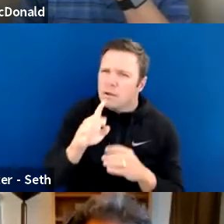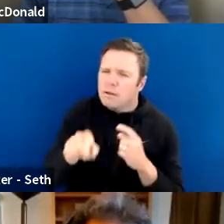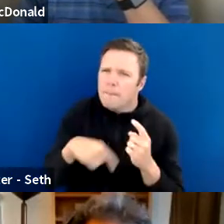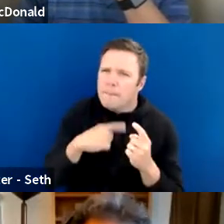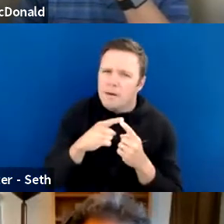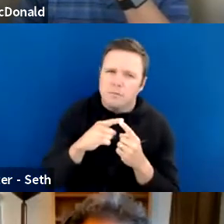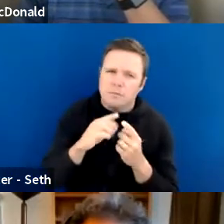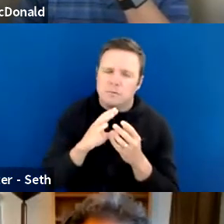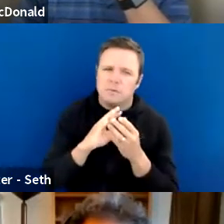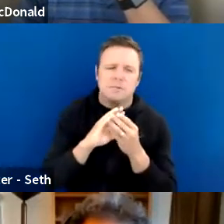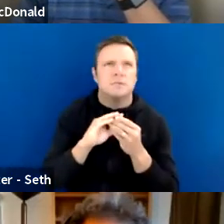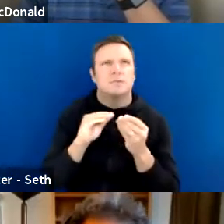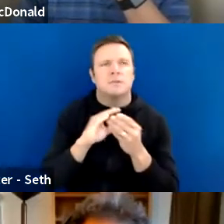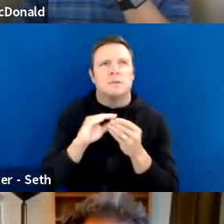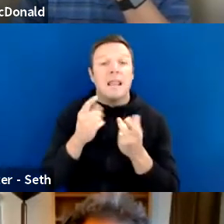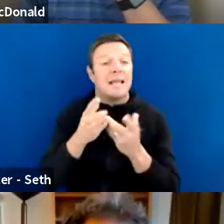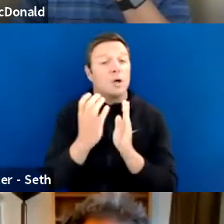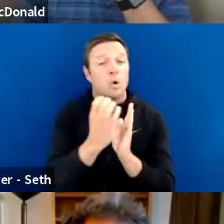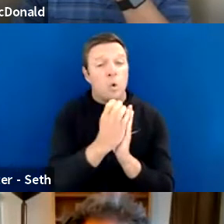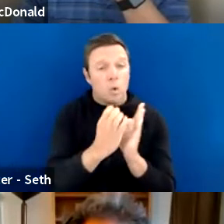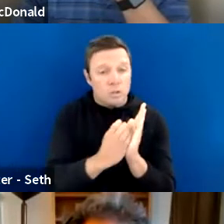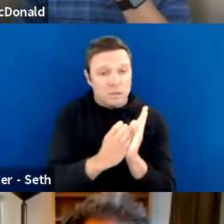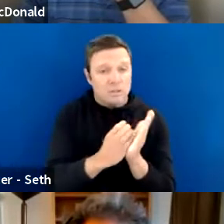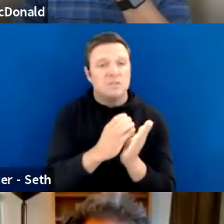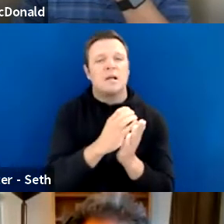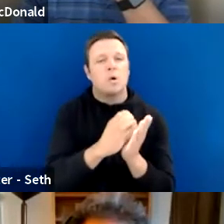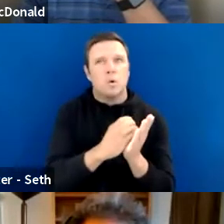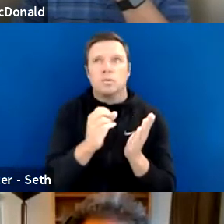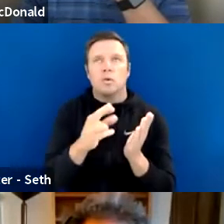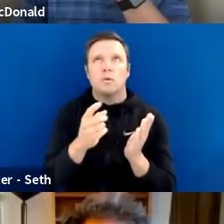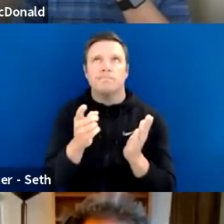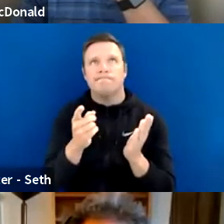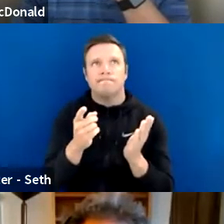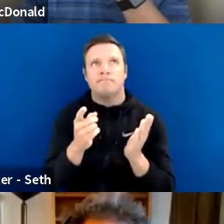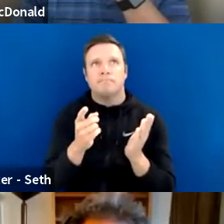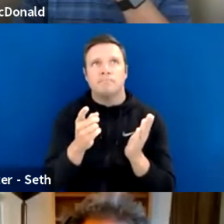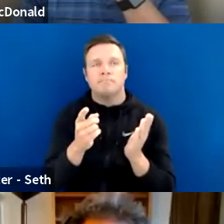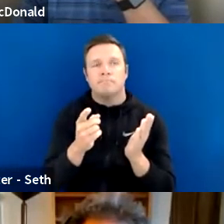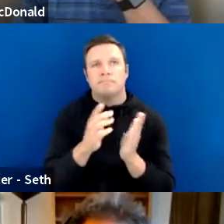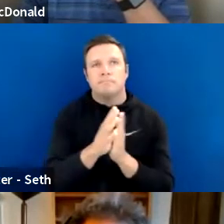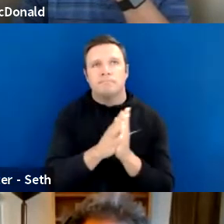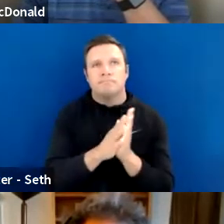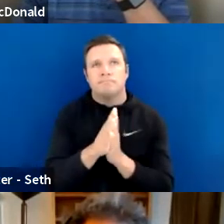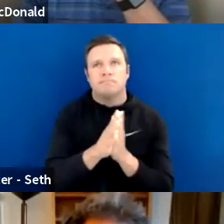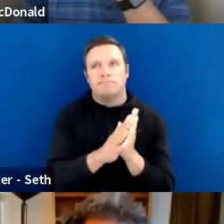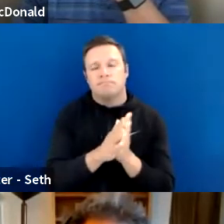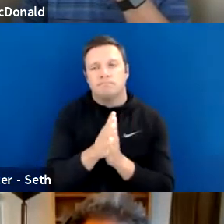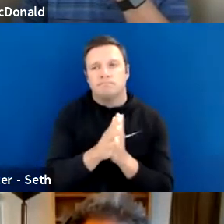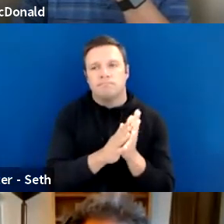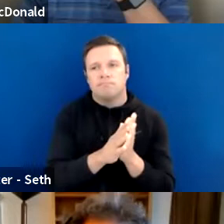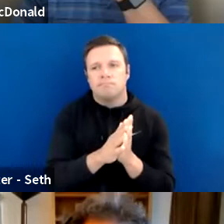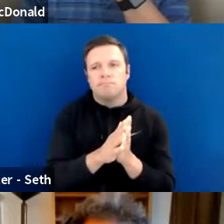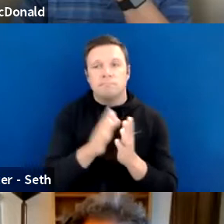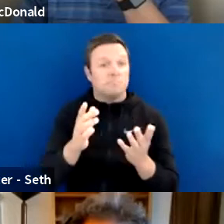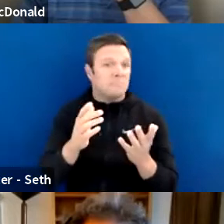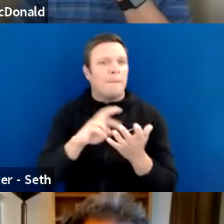taking courses or being involved in things to where you can be as, you know, much of a Canvas or distance education